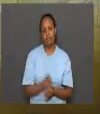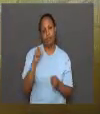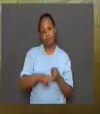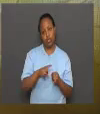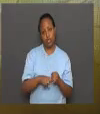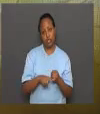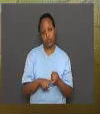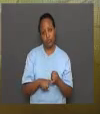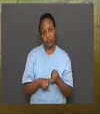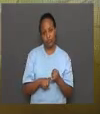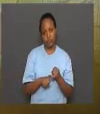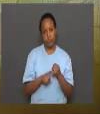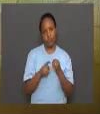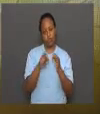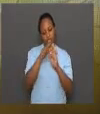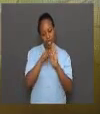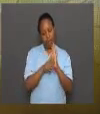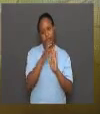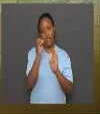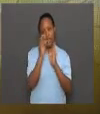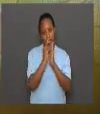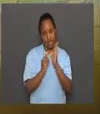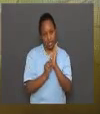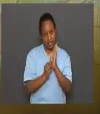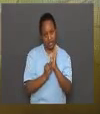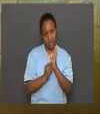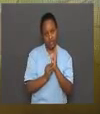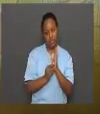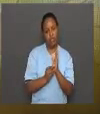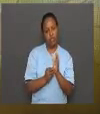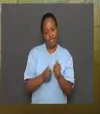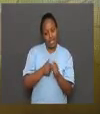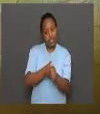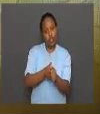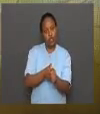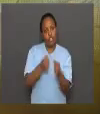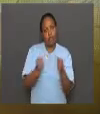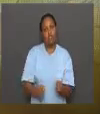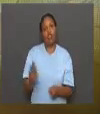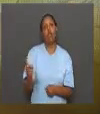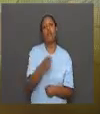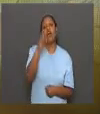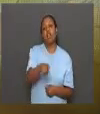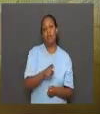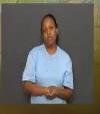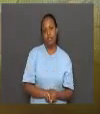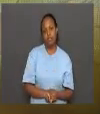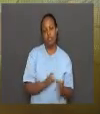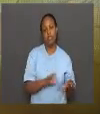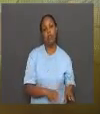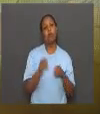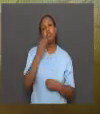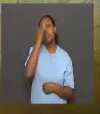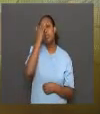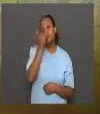Finally, rules and laws must be possible to follow. Students, why